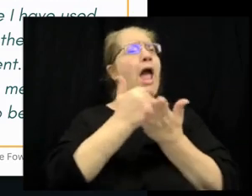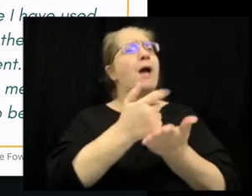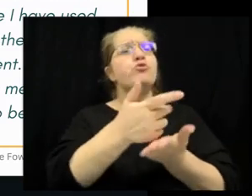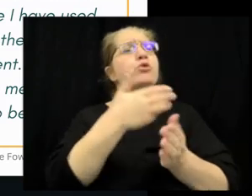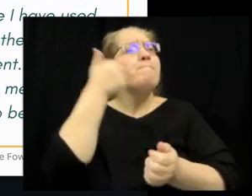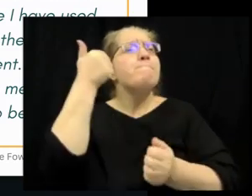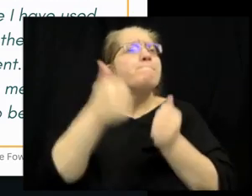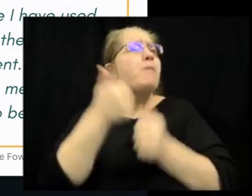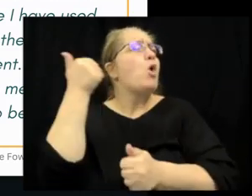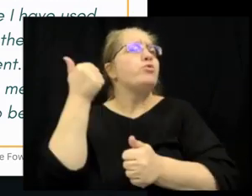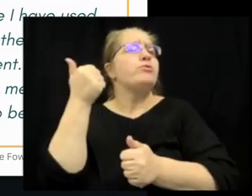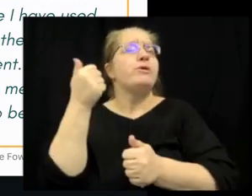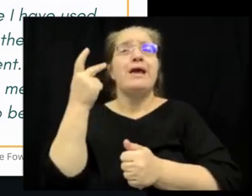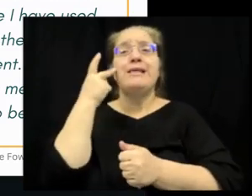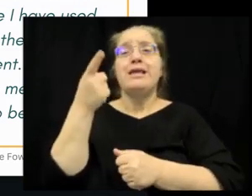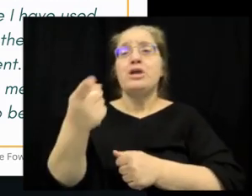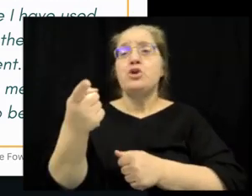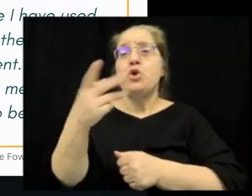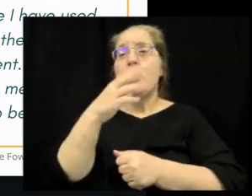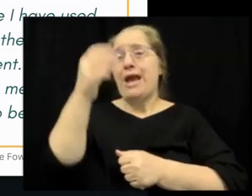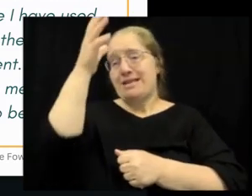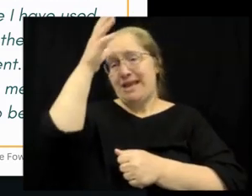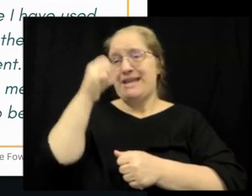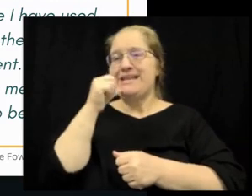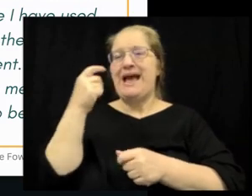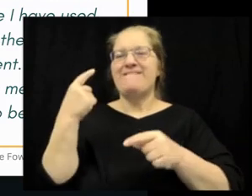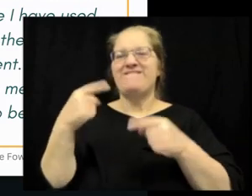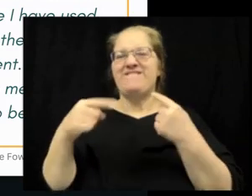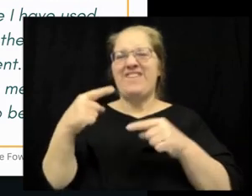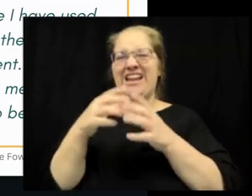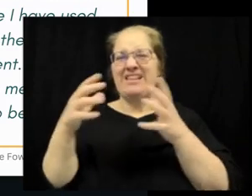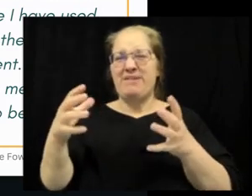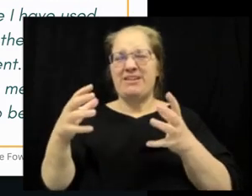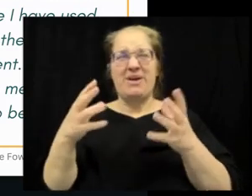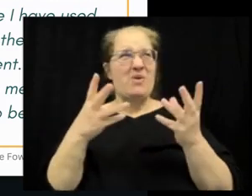most? And she's like, seeing you and daddy not fight as much. And I was like, what?